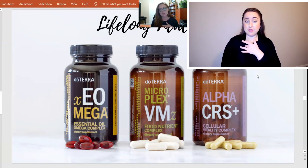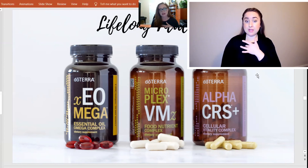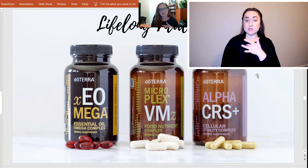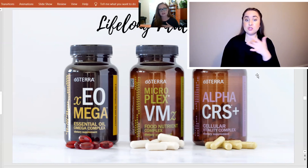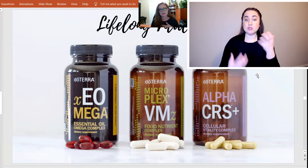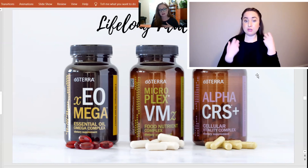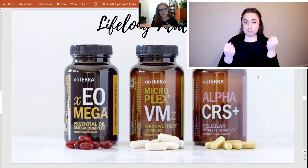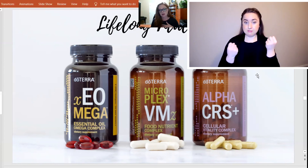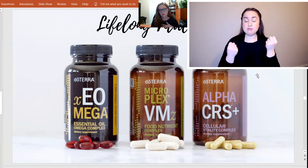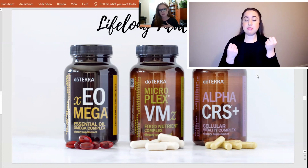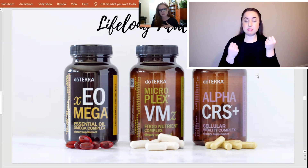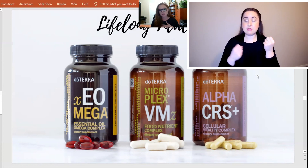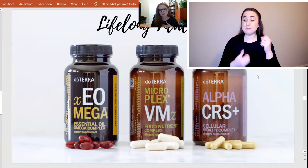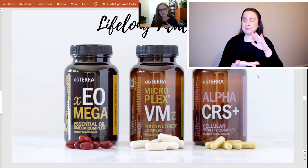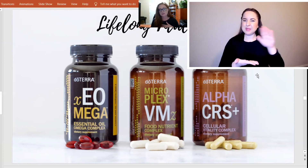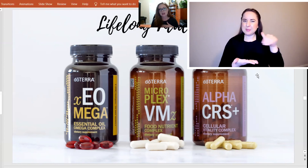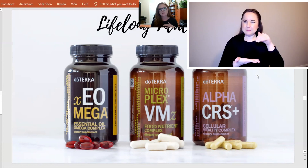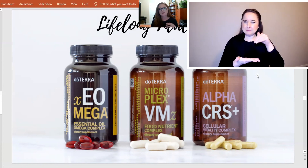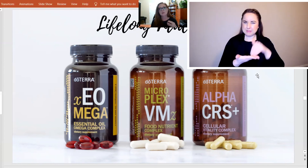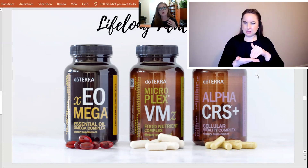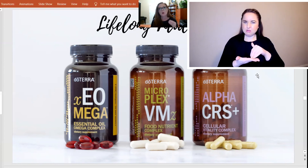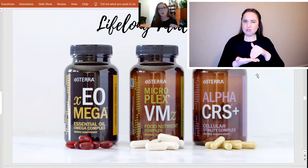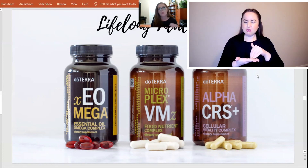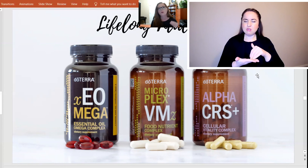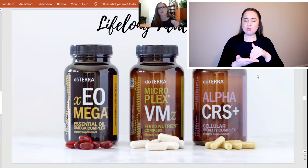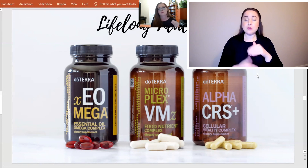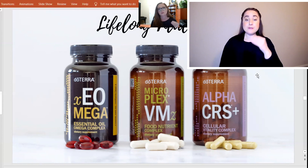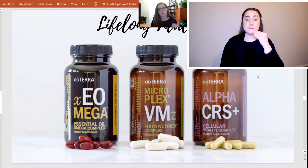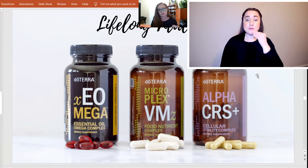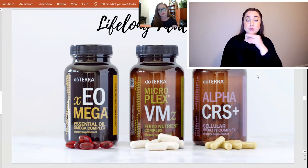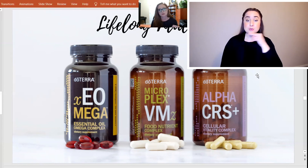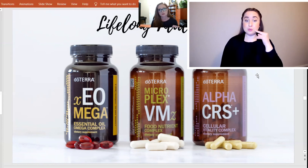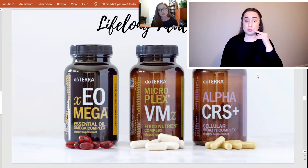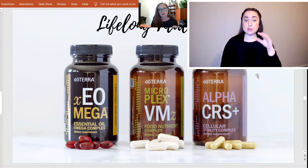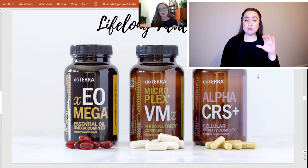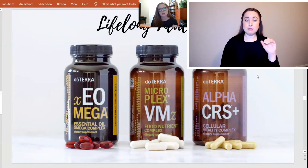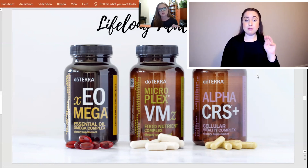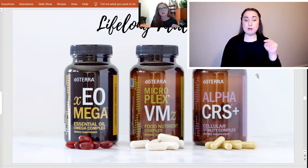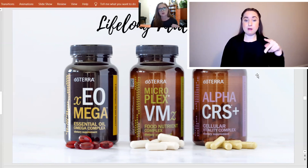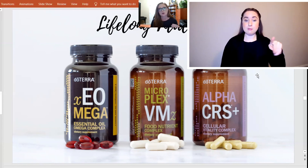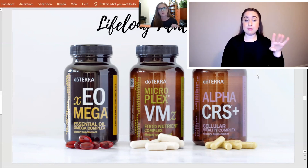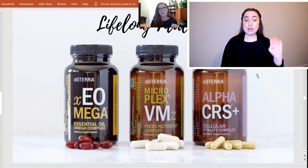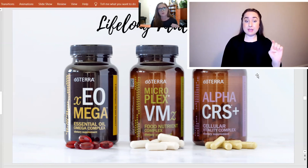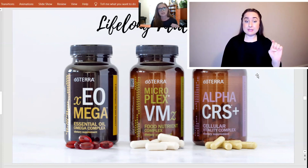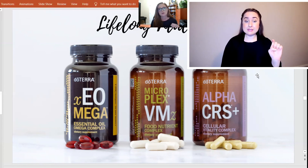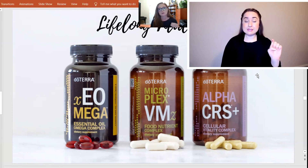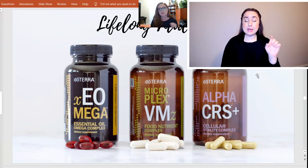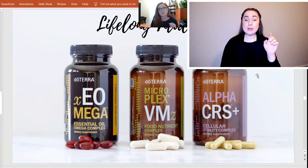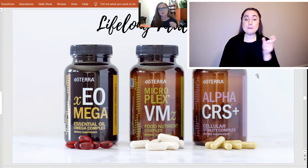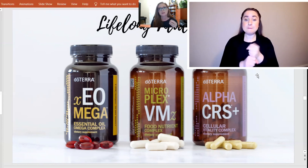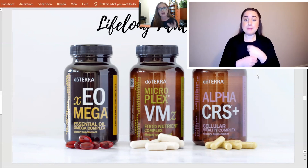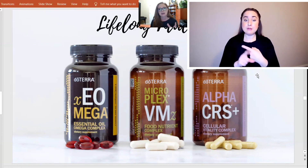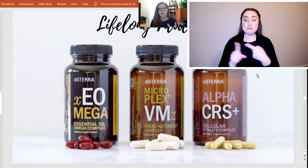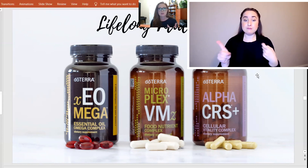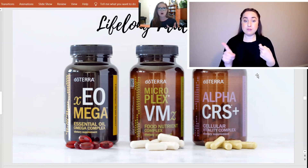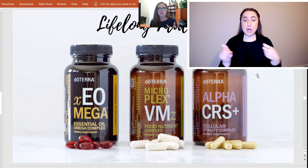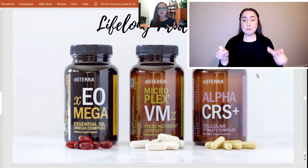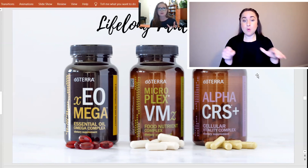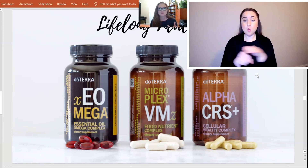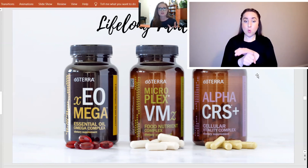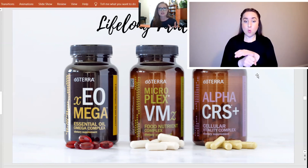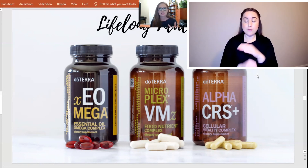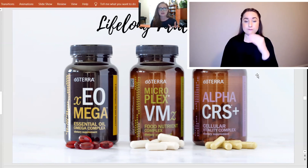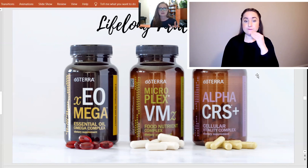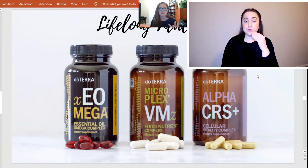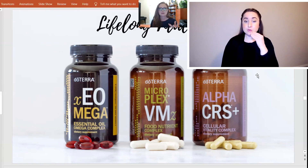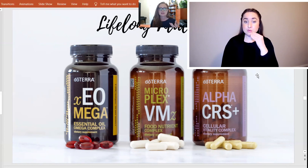complex, which is made from whole foods. So when you look at the back of the bottle,